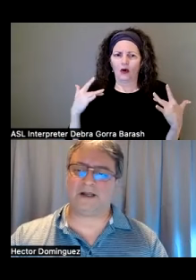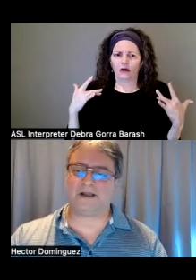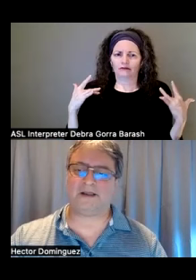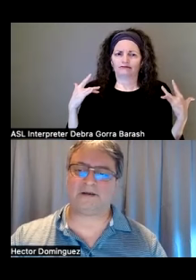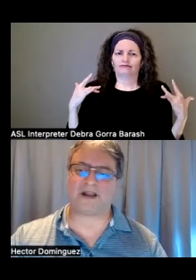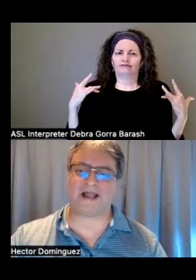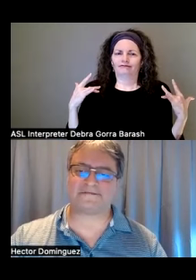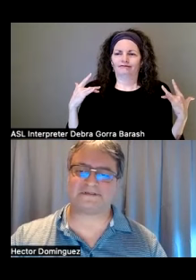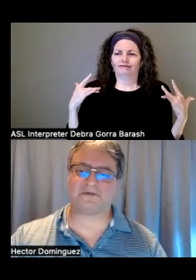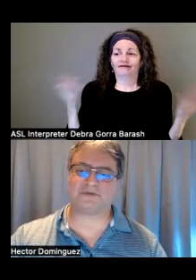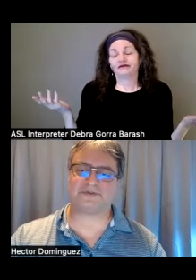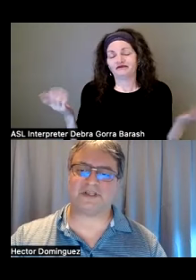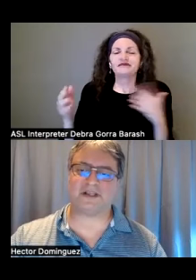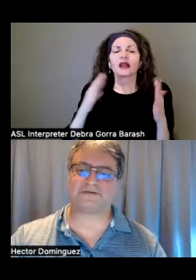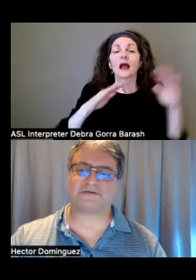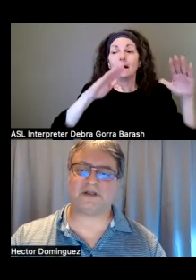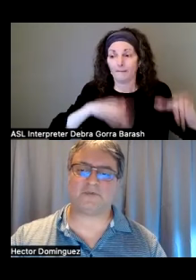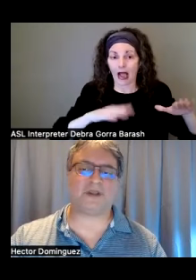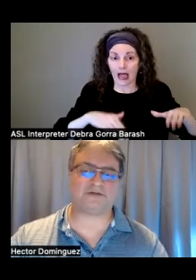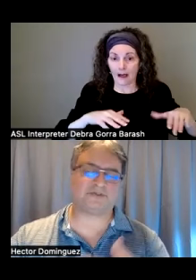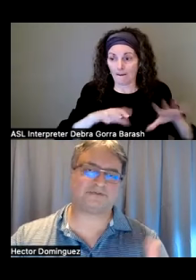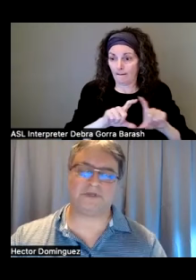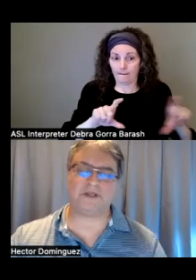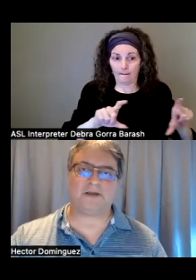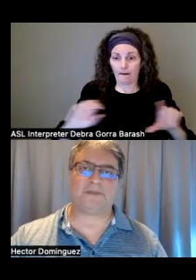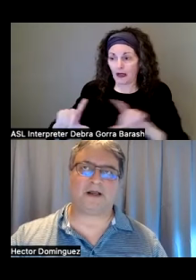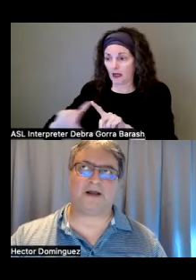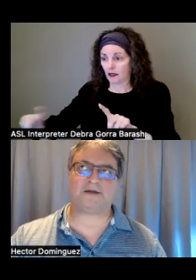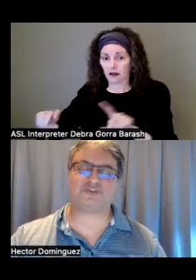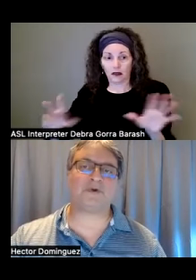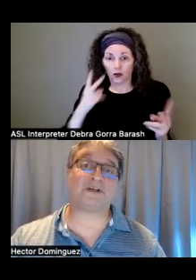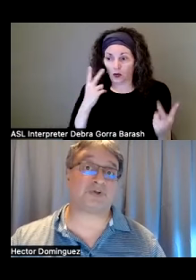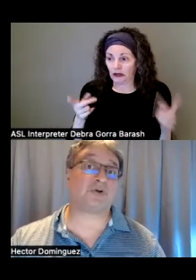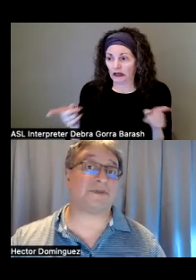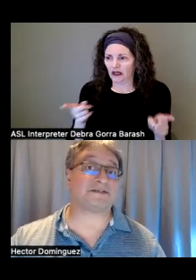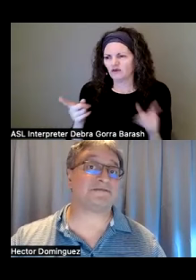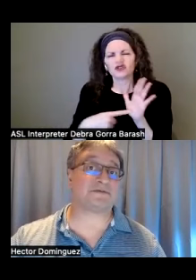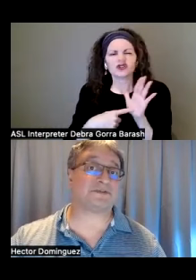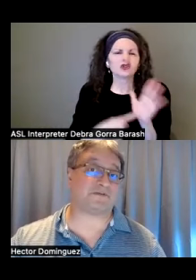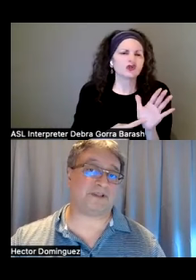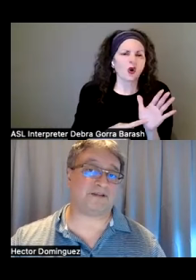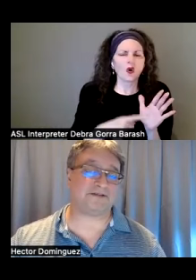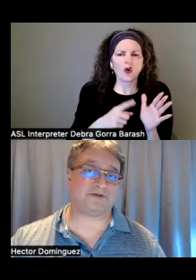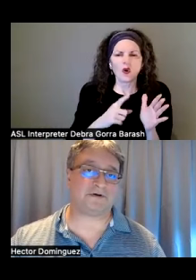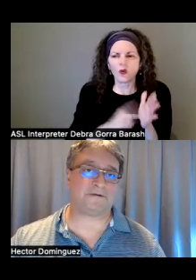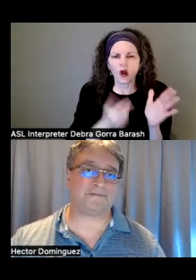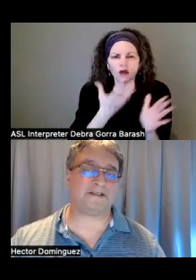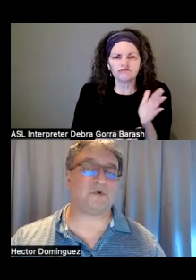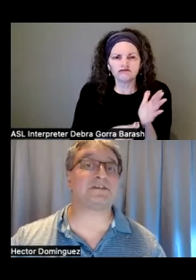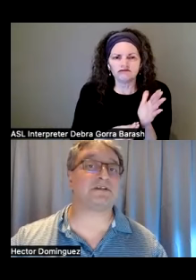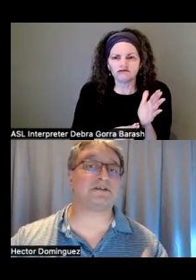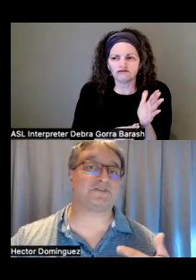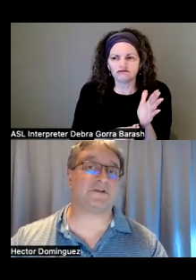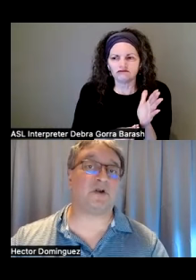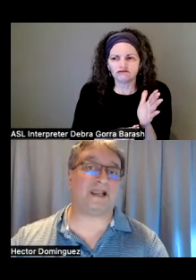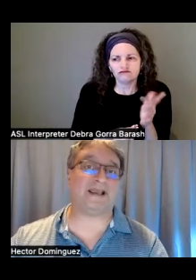bottom graphs, when you see how we are just showing our shortcomings for the survey. So it